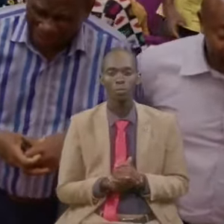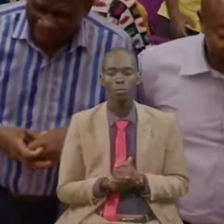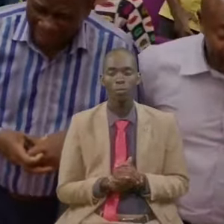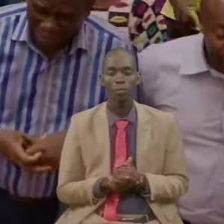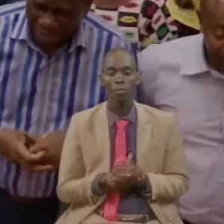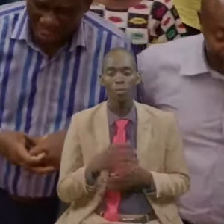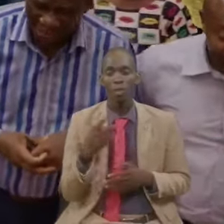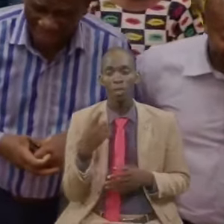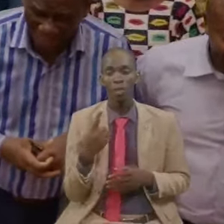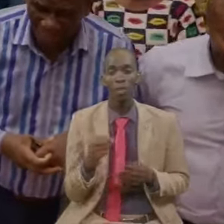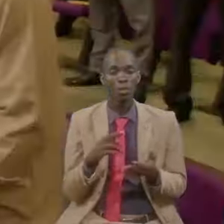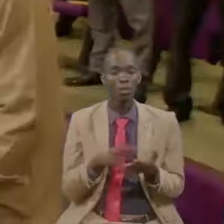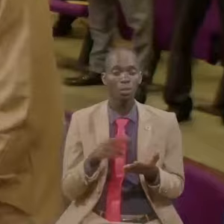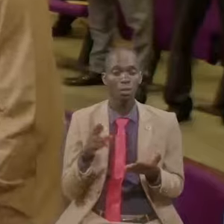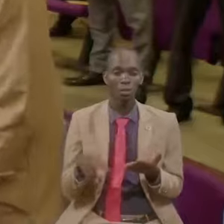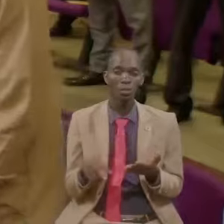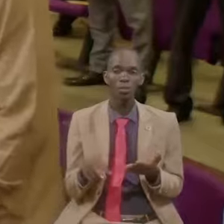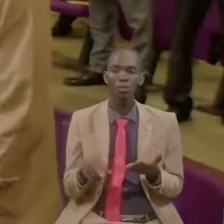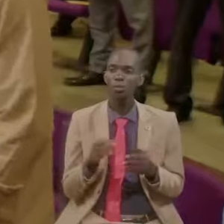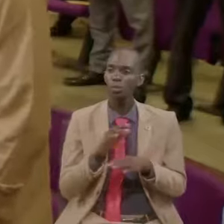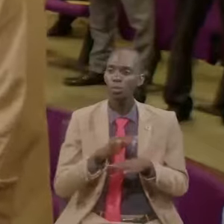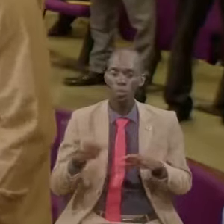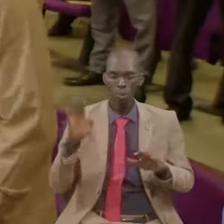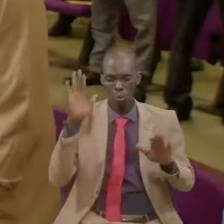Consequence, don't worry about that.